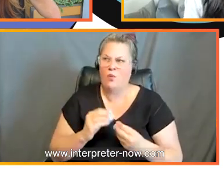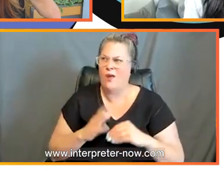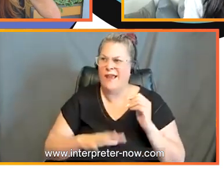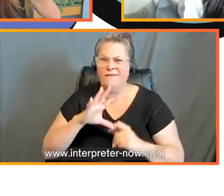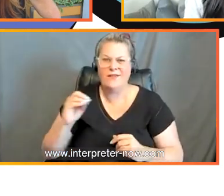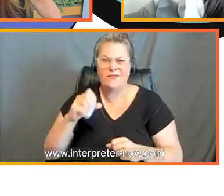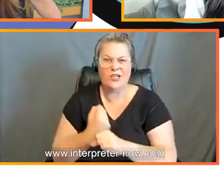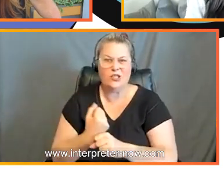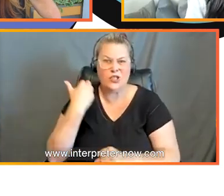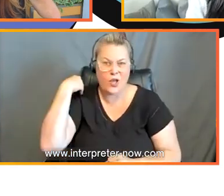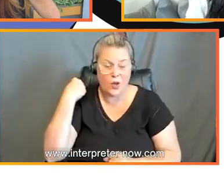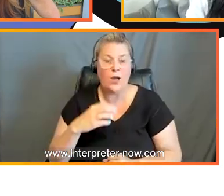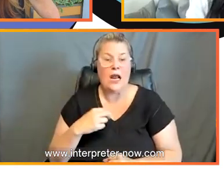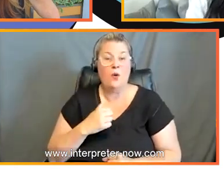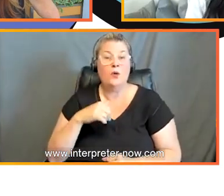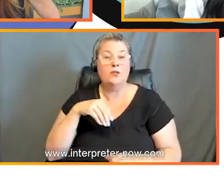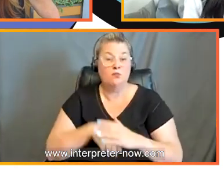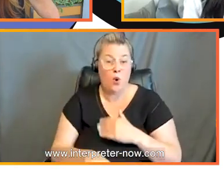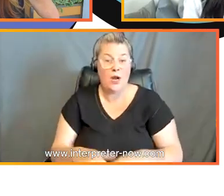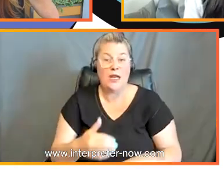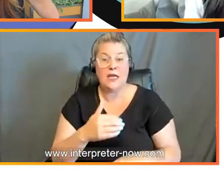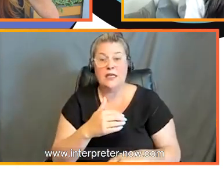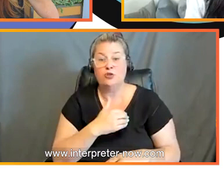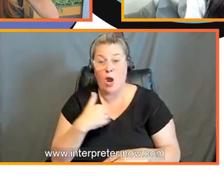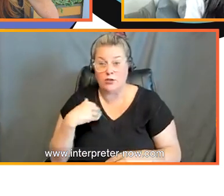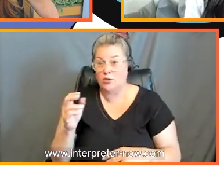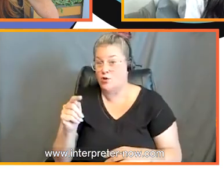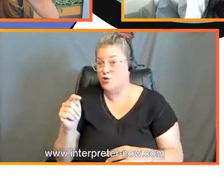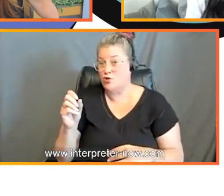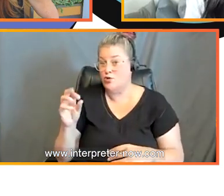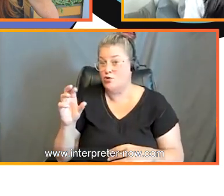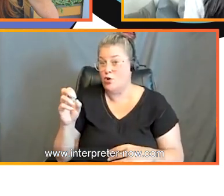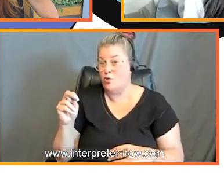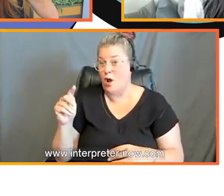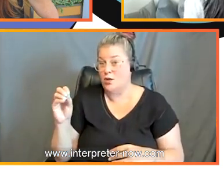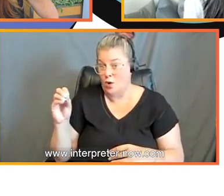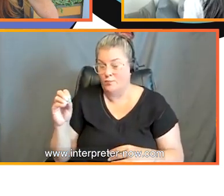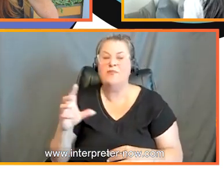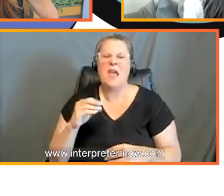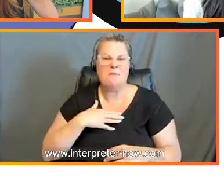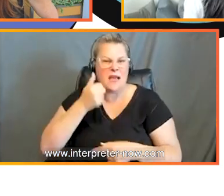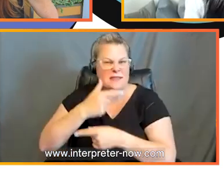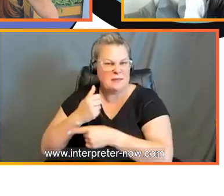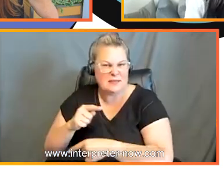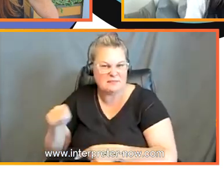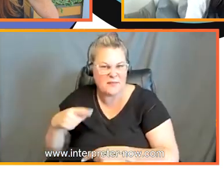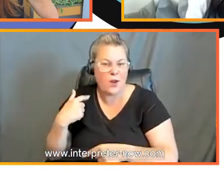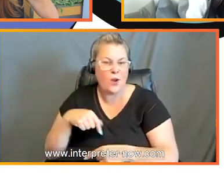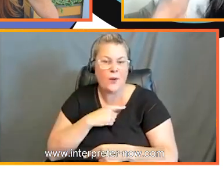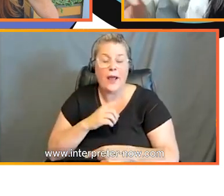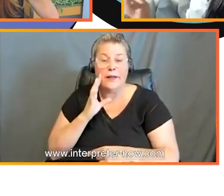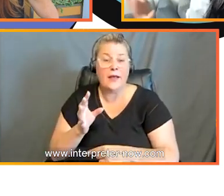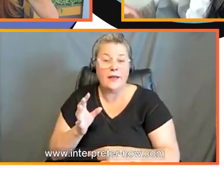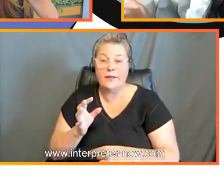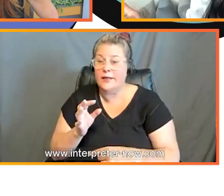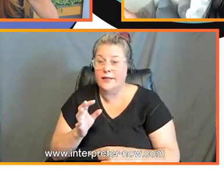in Toronto along with my siblings. And we had a quintessential child of immigrants upbringing where my parents